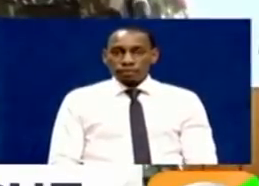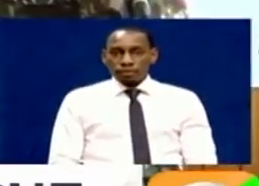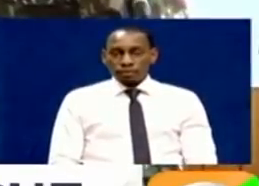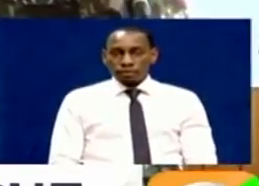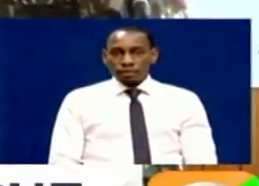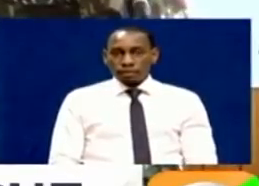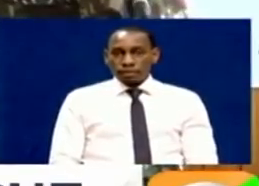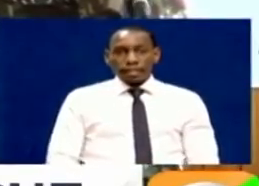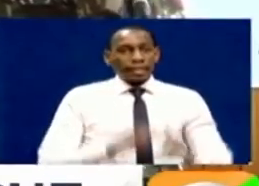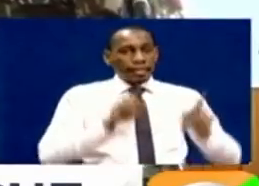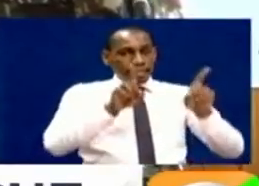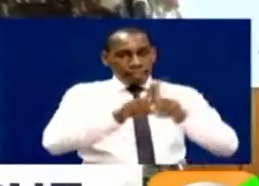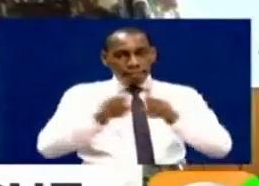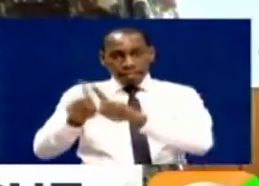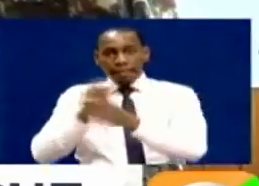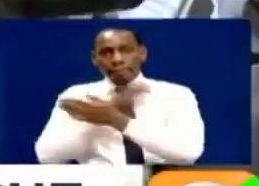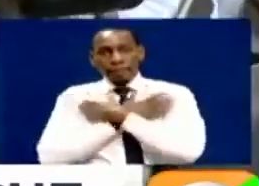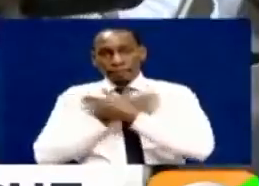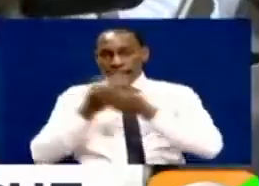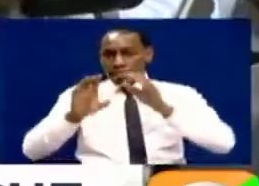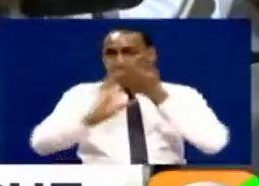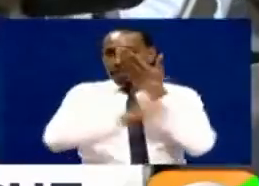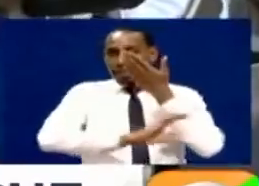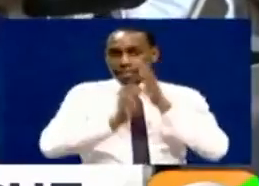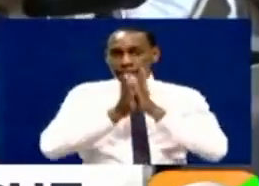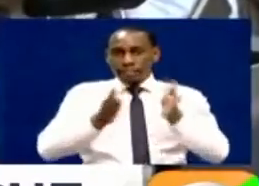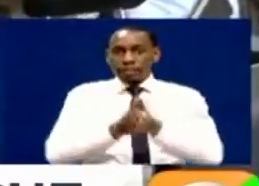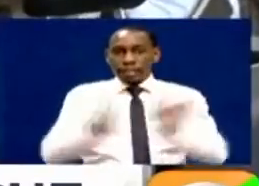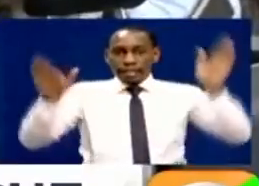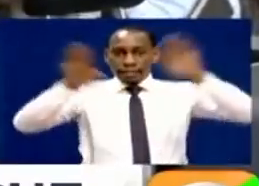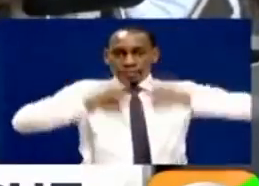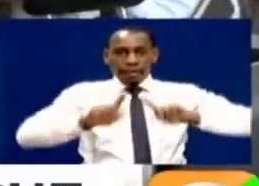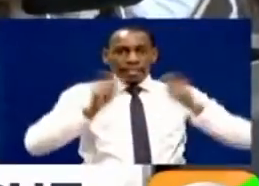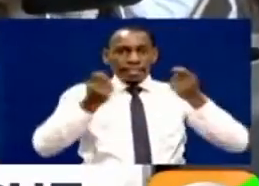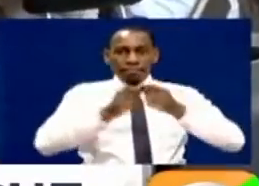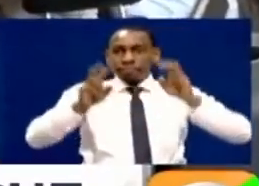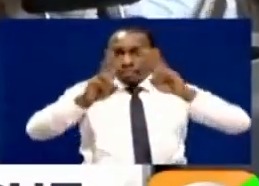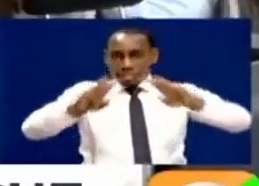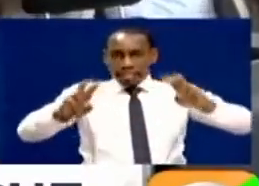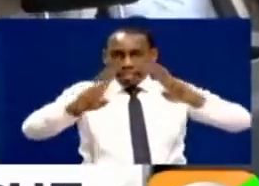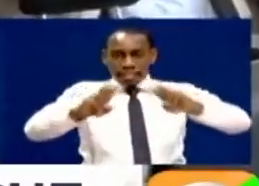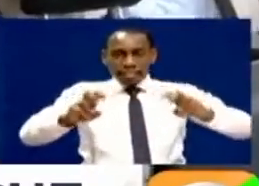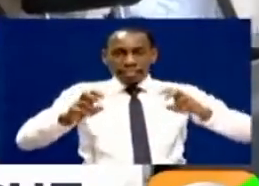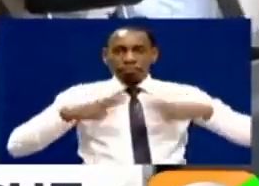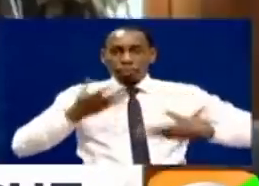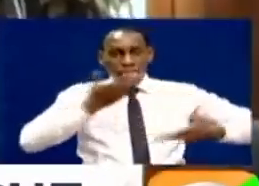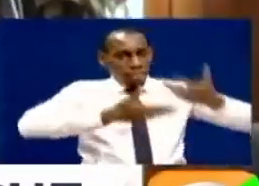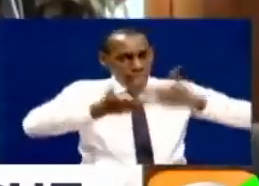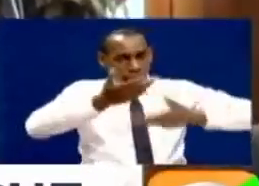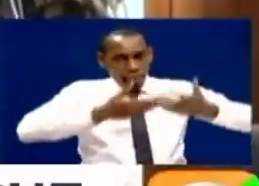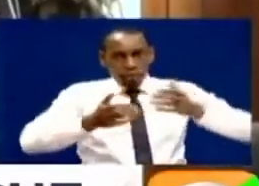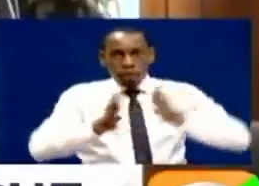Okay. Just like their colleagues countrywide, the Rift Valley team is chasing this chain of transmission.